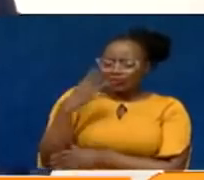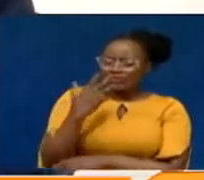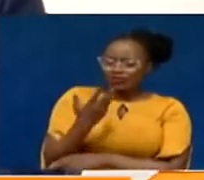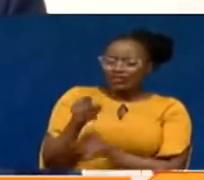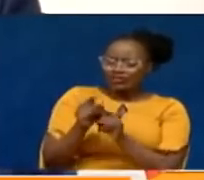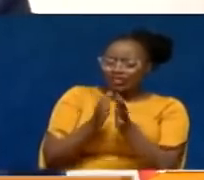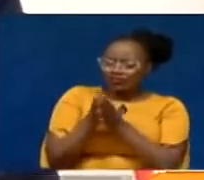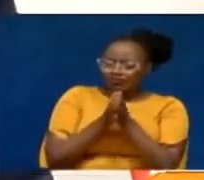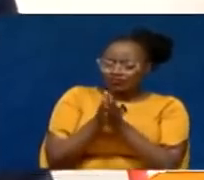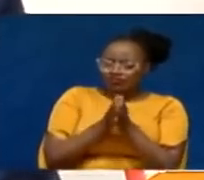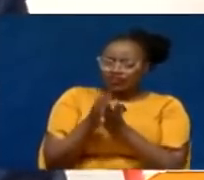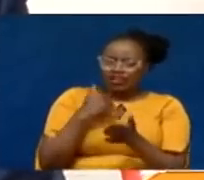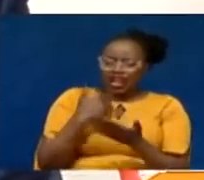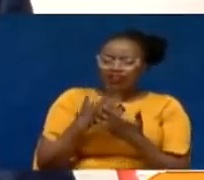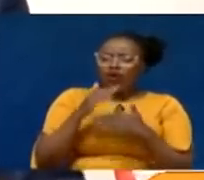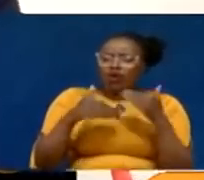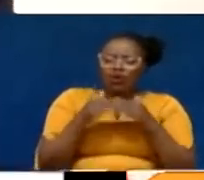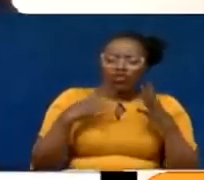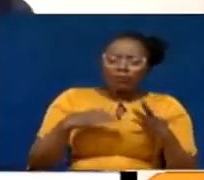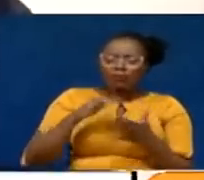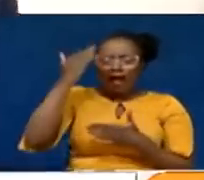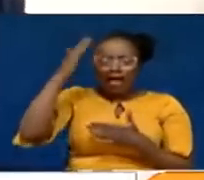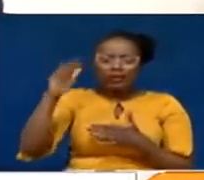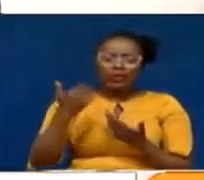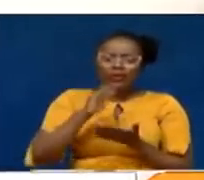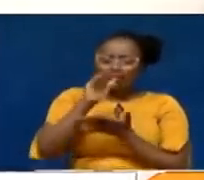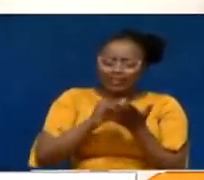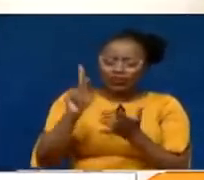Central, sounds like Central, walks like Central.